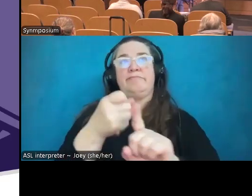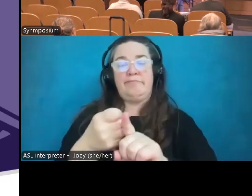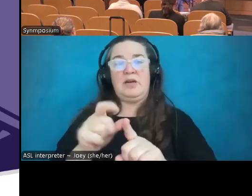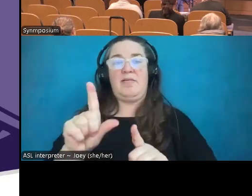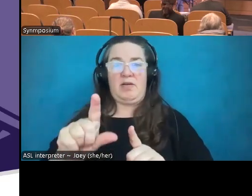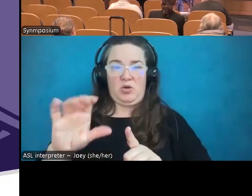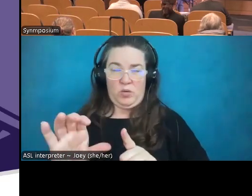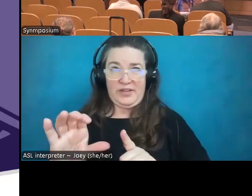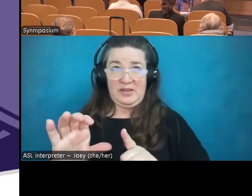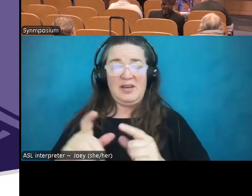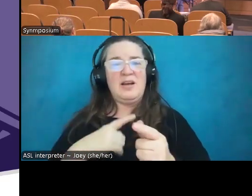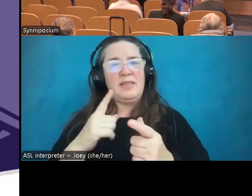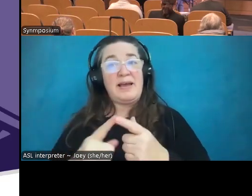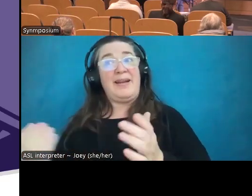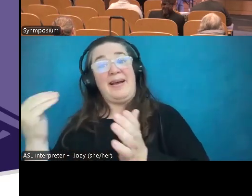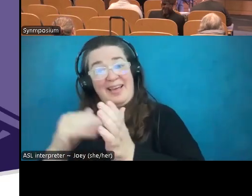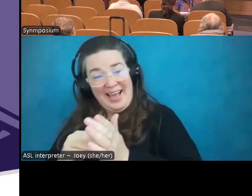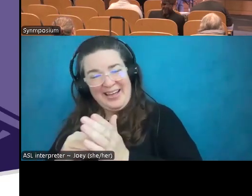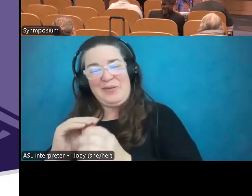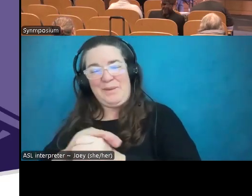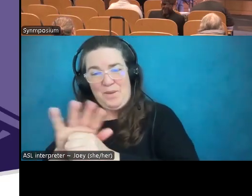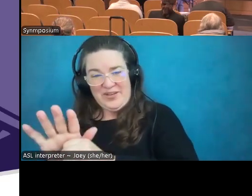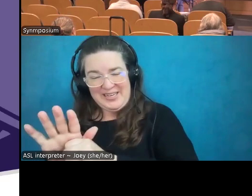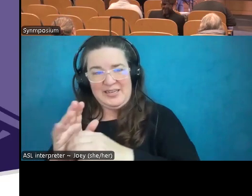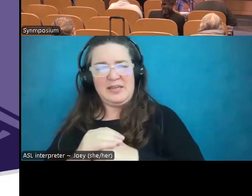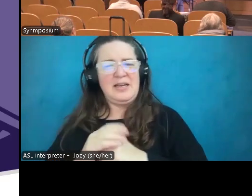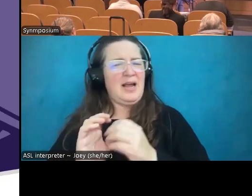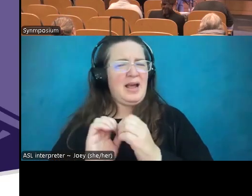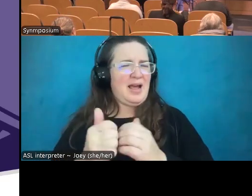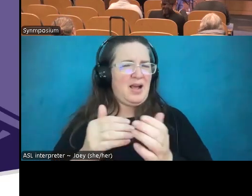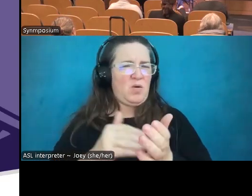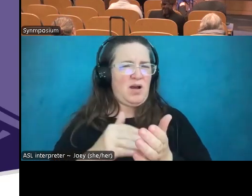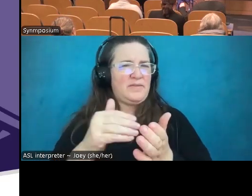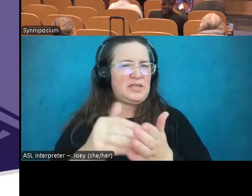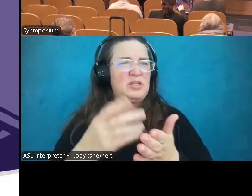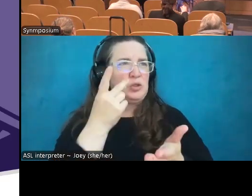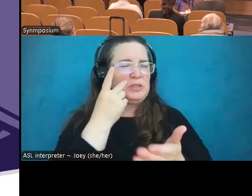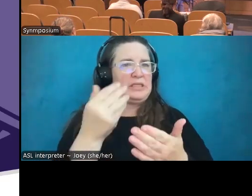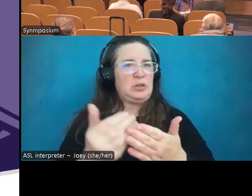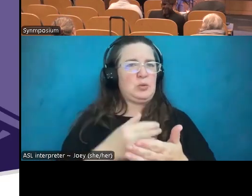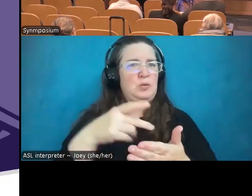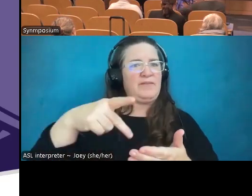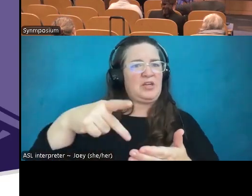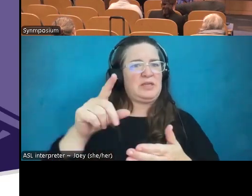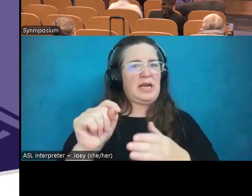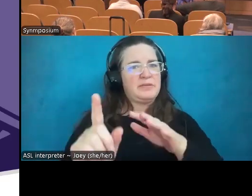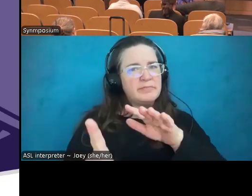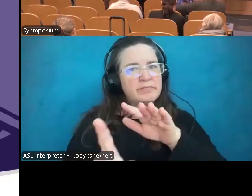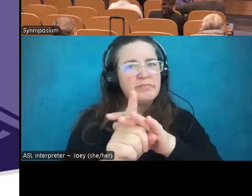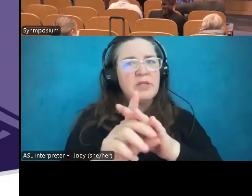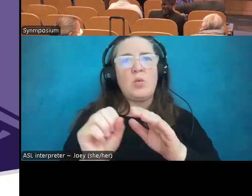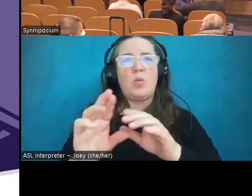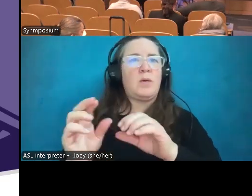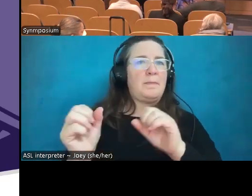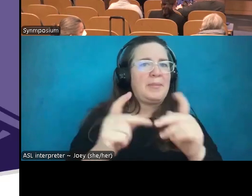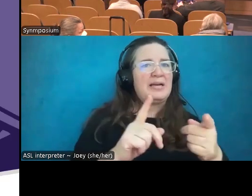a regression or back to baseline or new phenotypes emerging? Because my experience is, it is